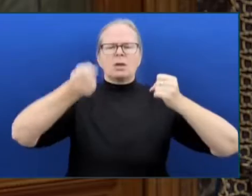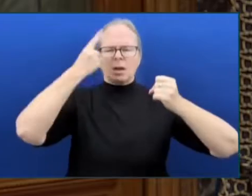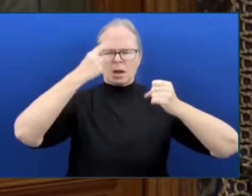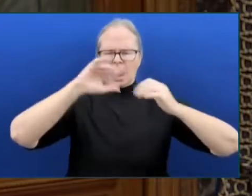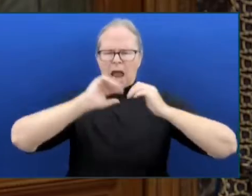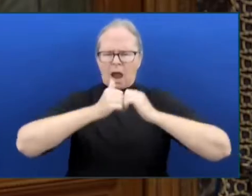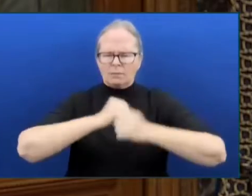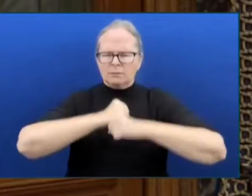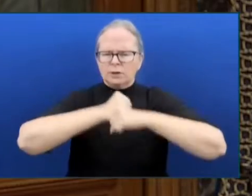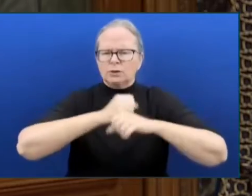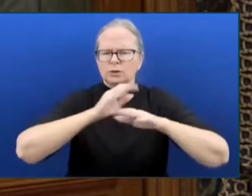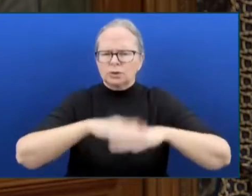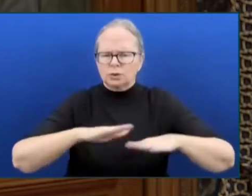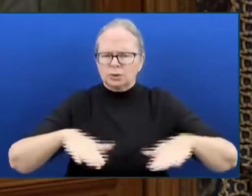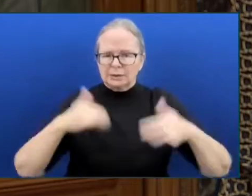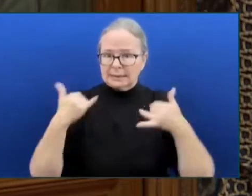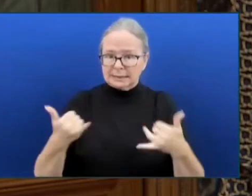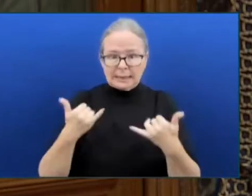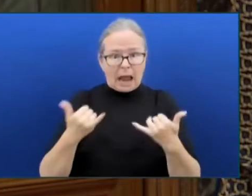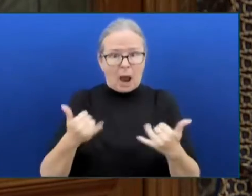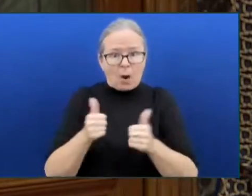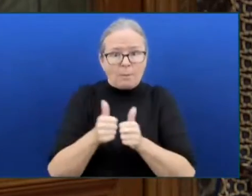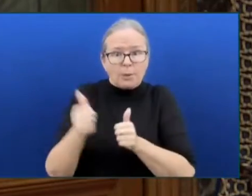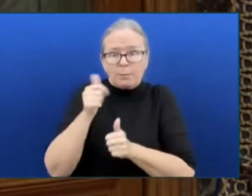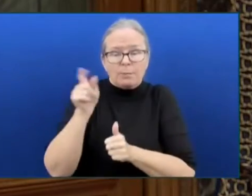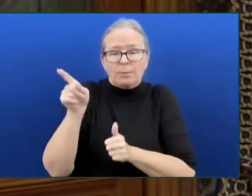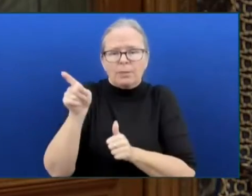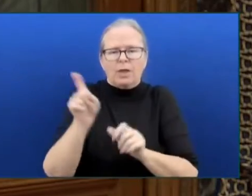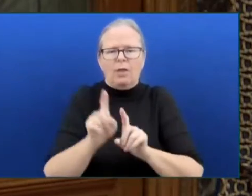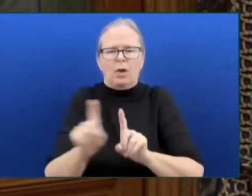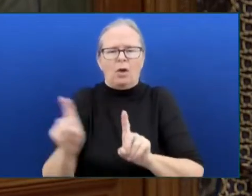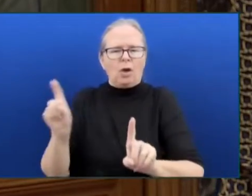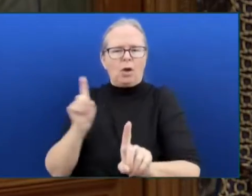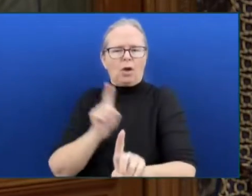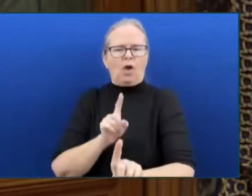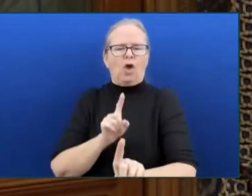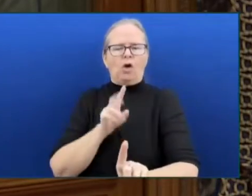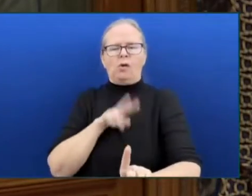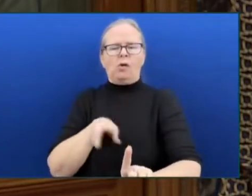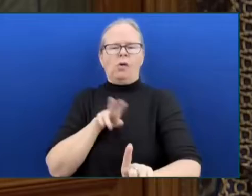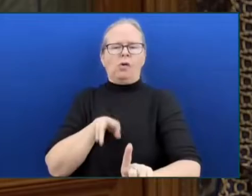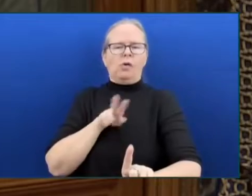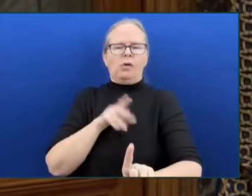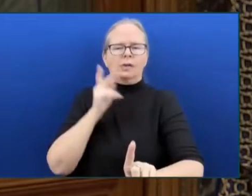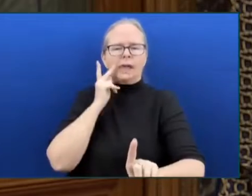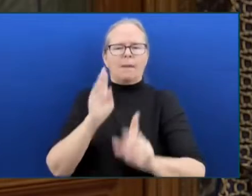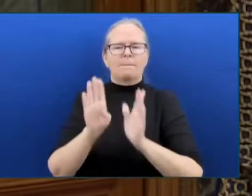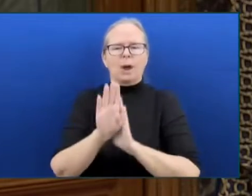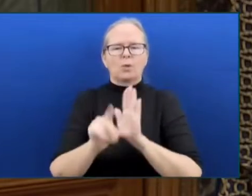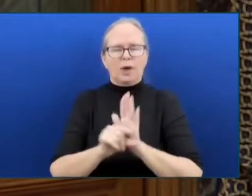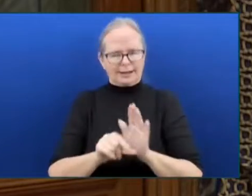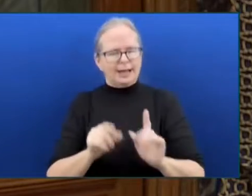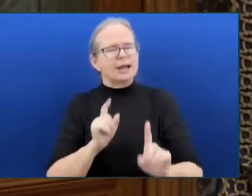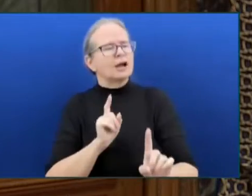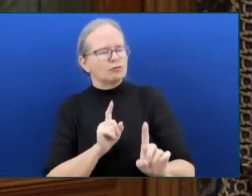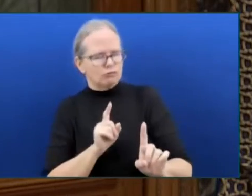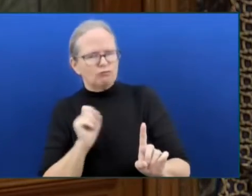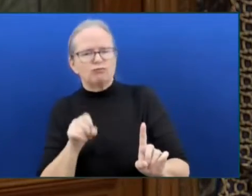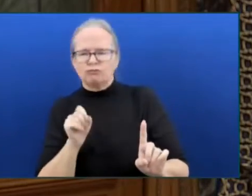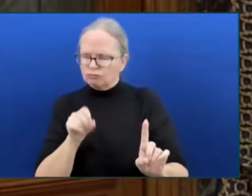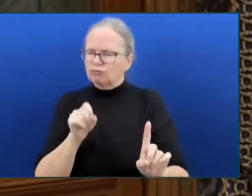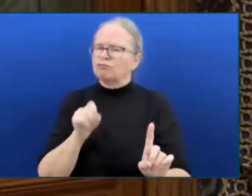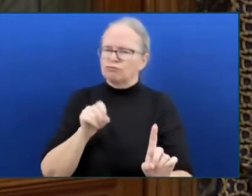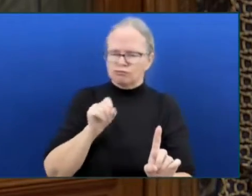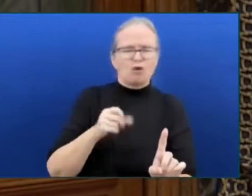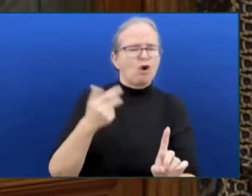that video, nodding in agreement, Mr. Speaker. There was a culture in responsible governments where ministers who embarrassed the government